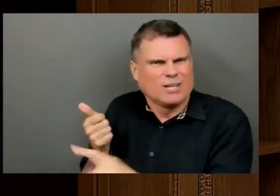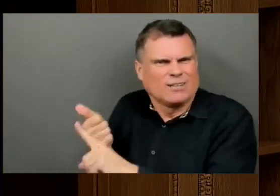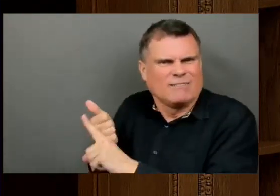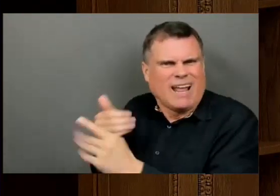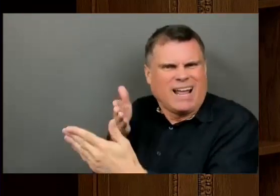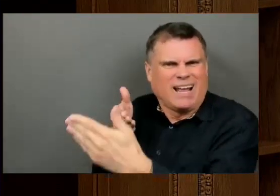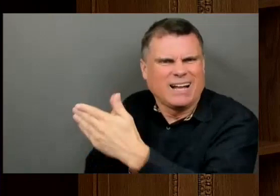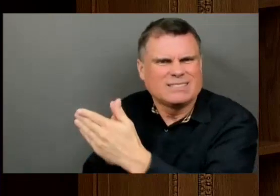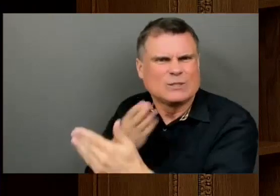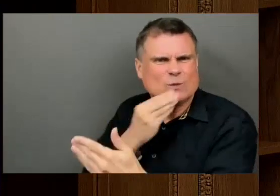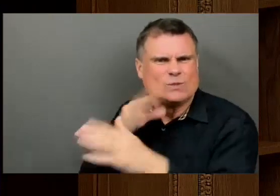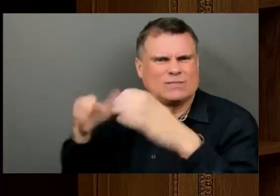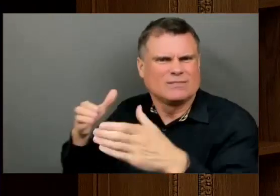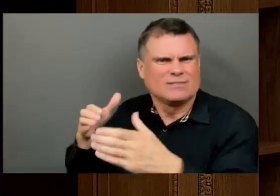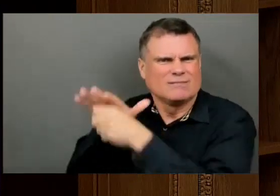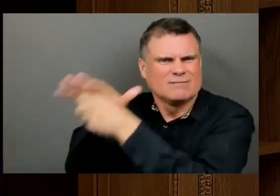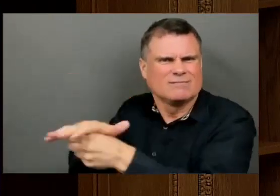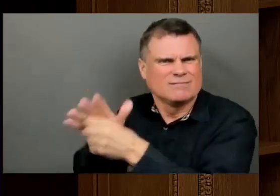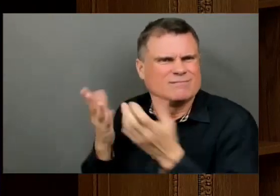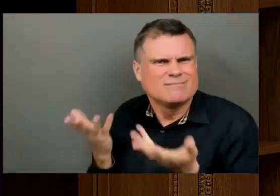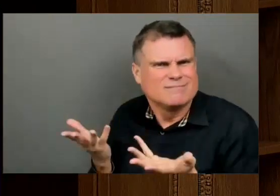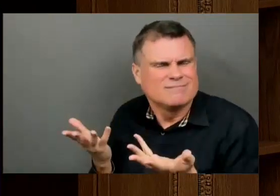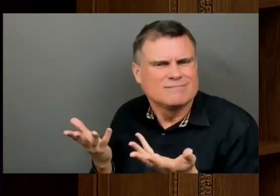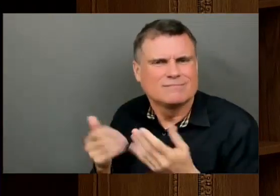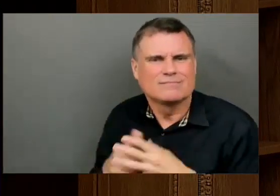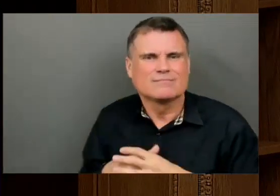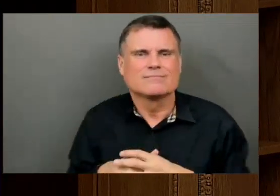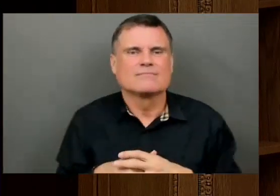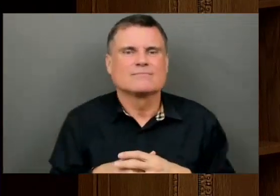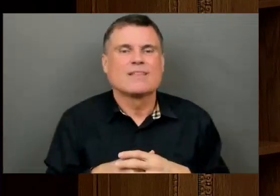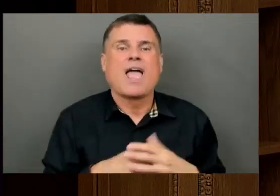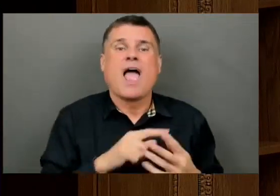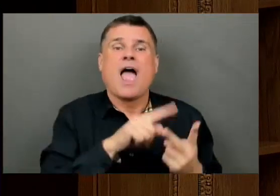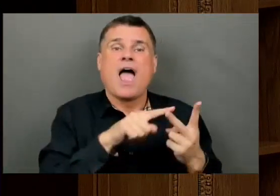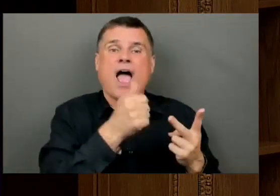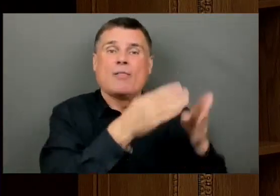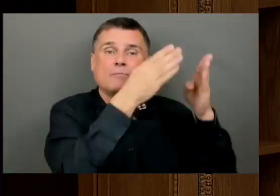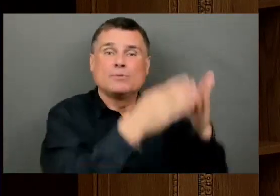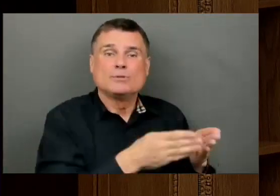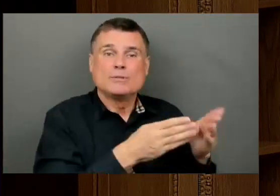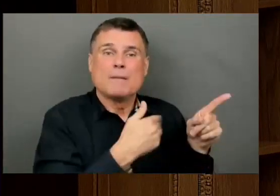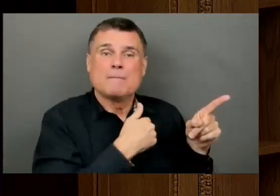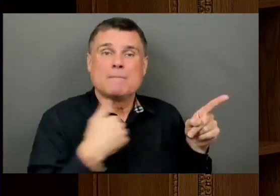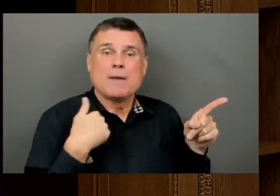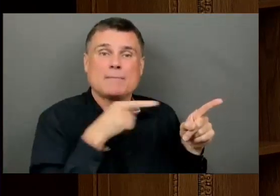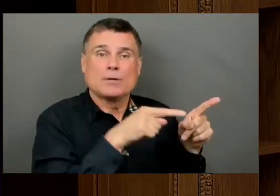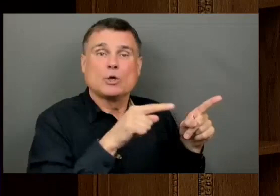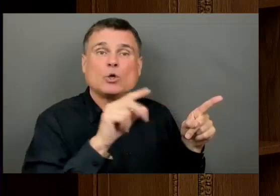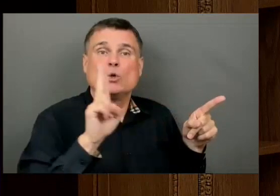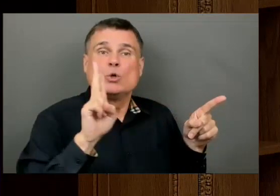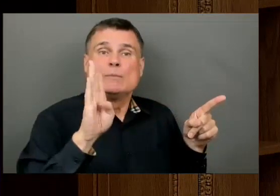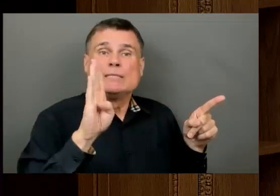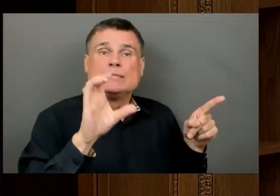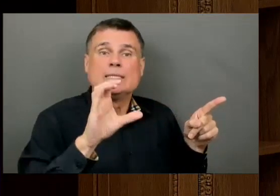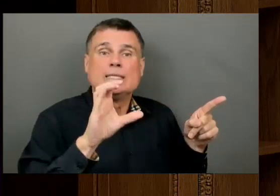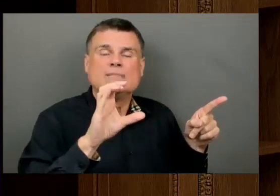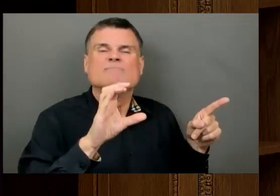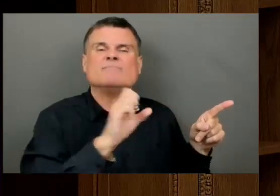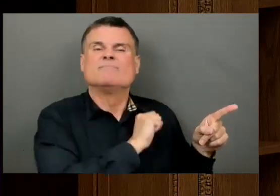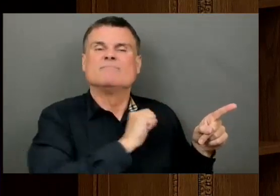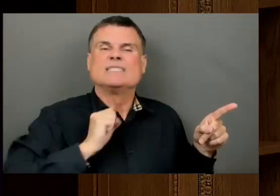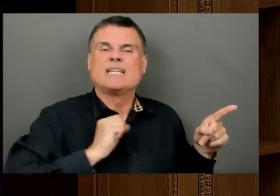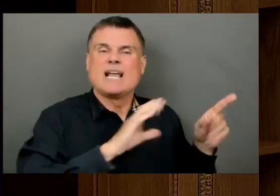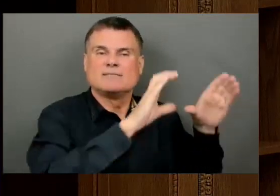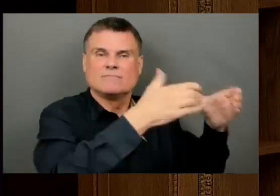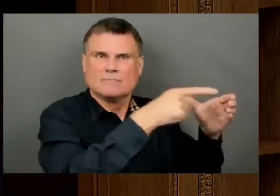The member of the UBC Senate who occupy leadership roles within the governing party who